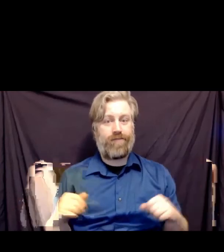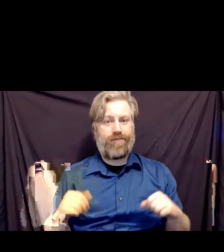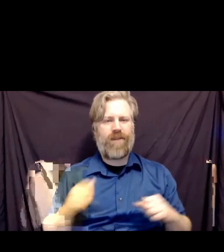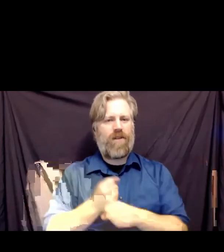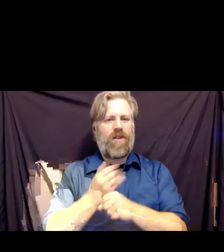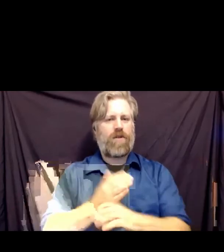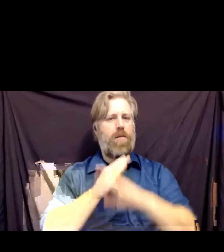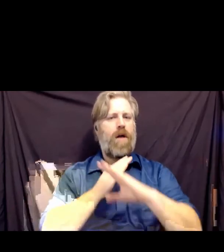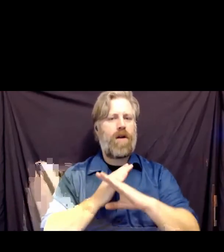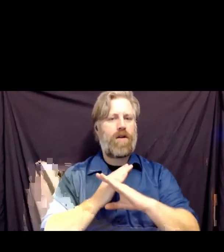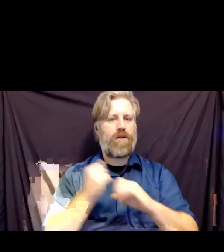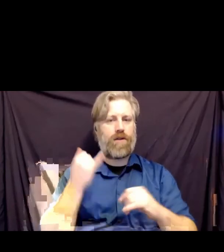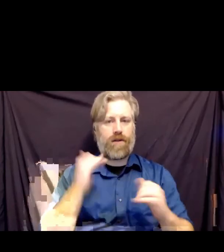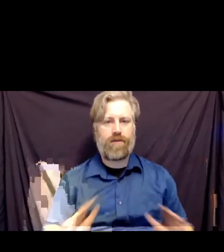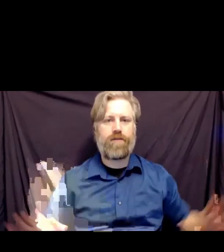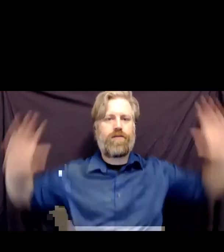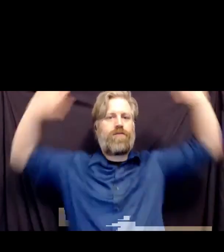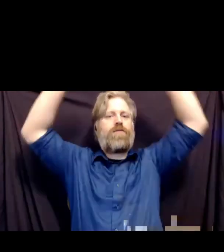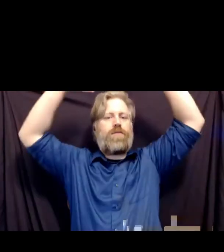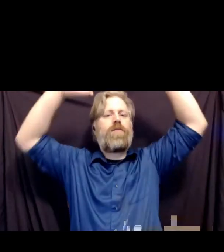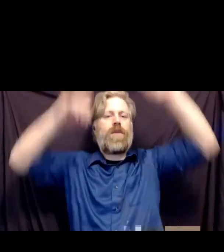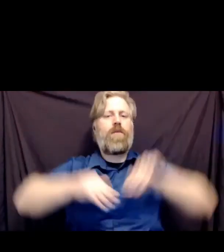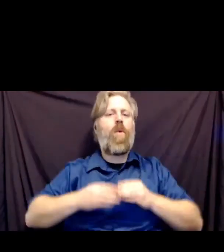is caused by blockages in our body.